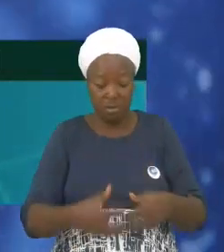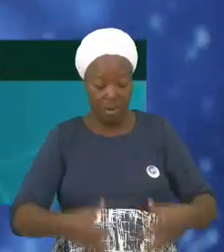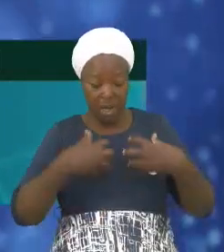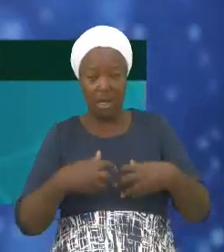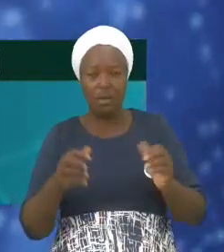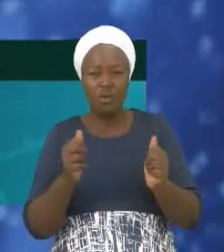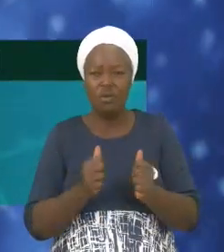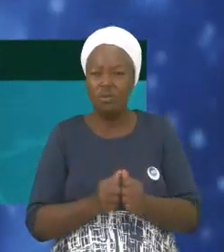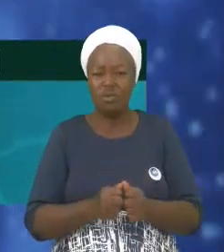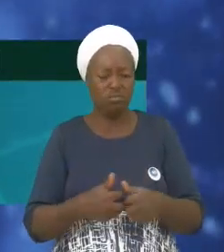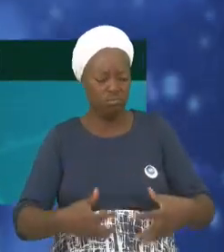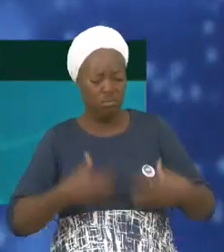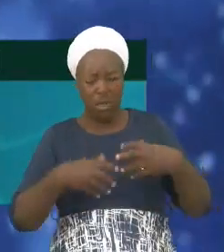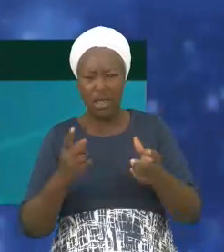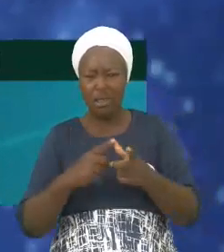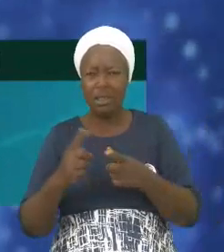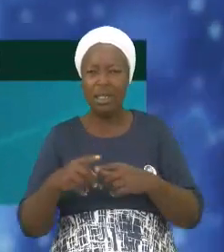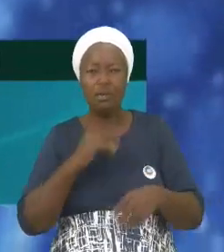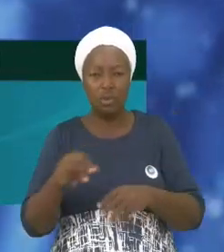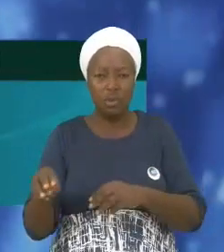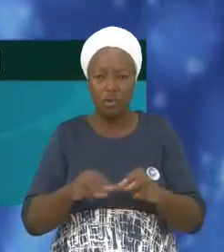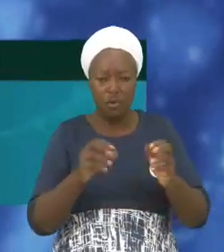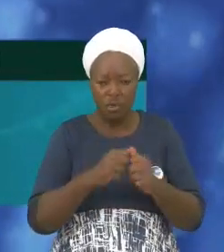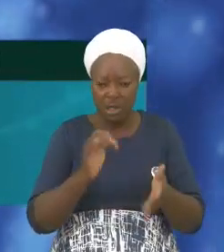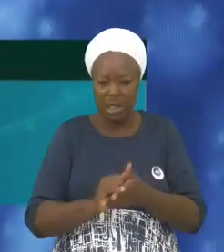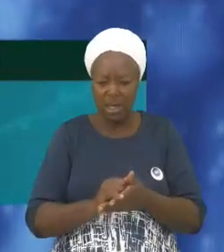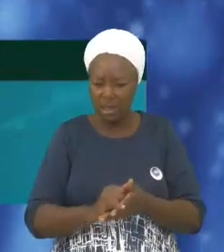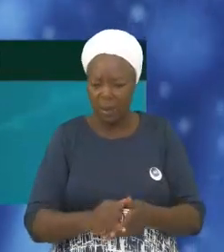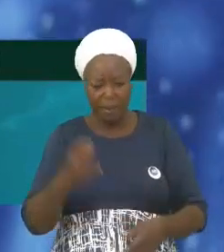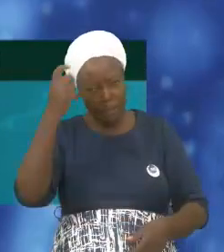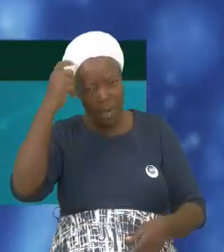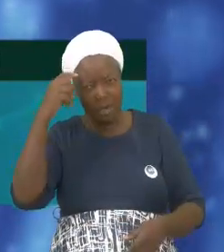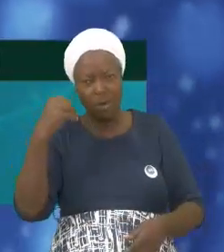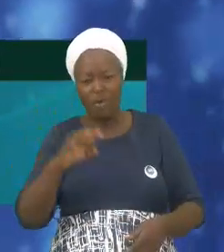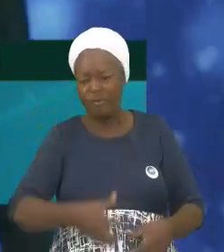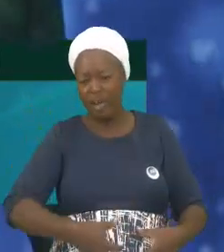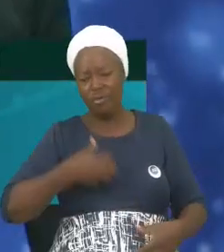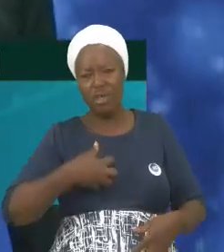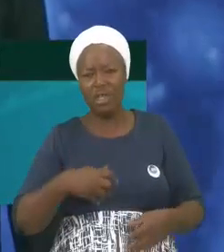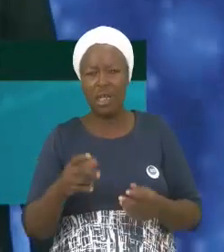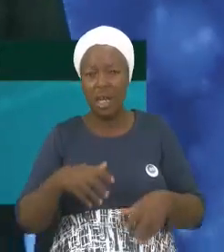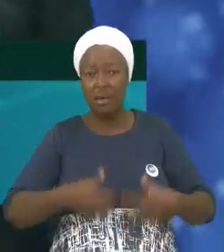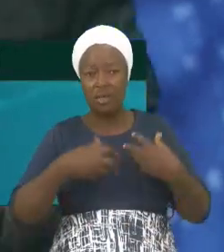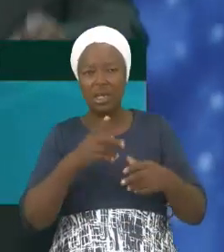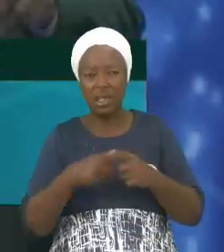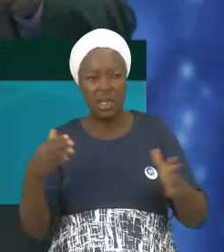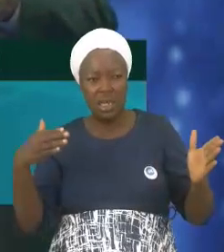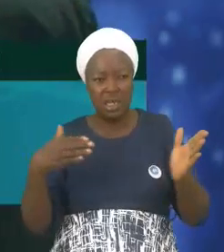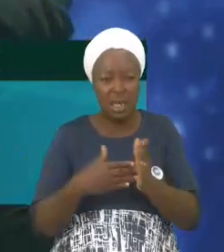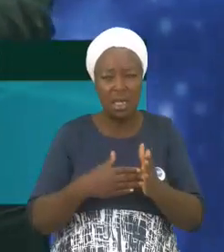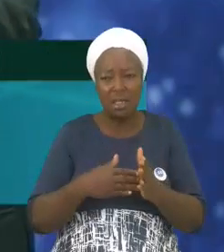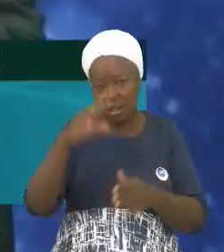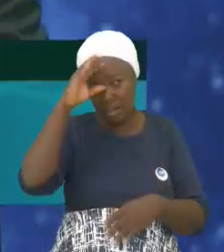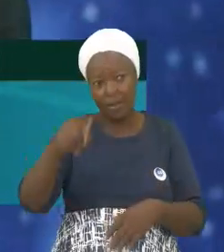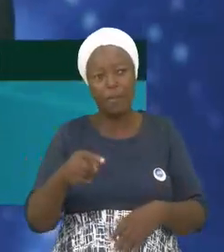he was moved with a temper of annoyance. And he says, against him, and